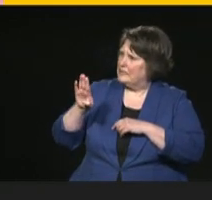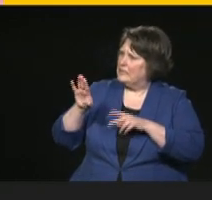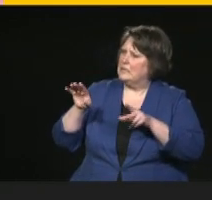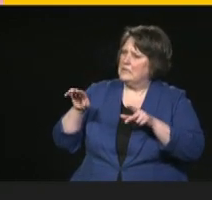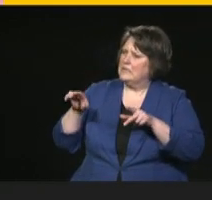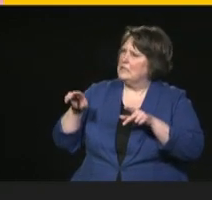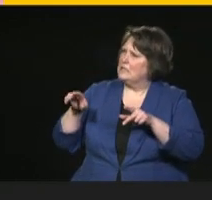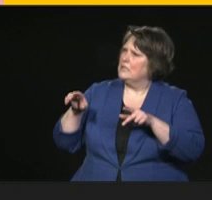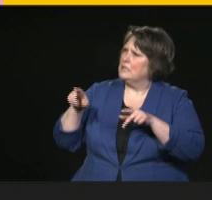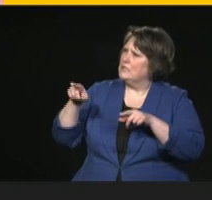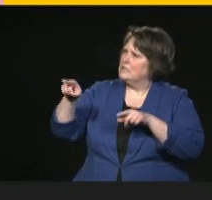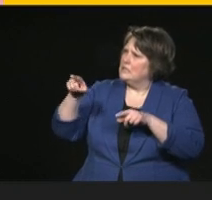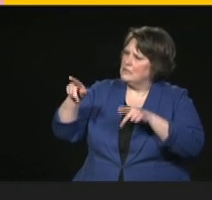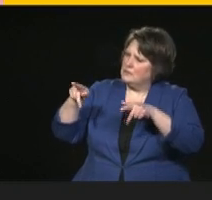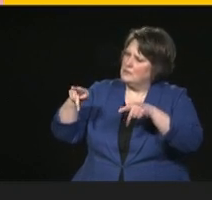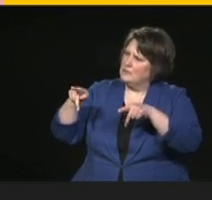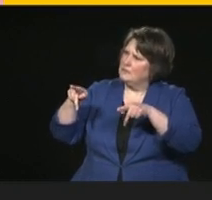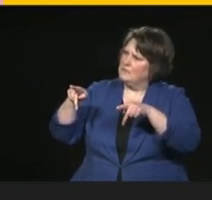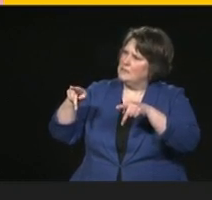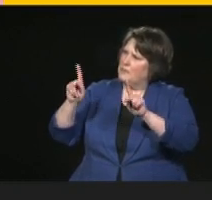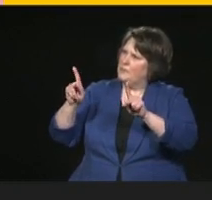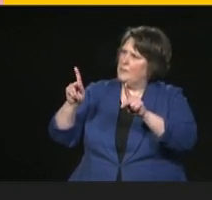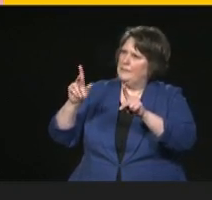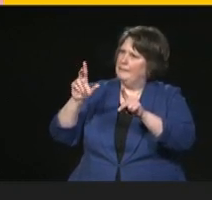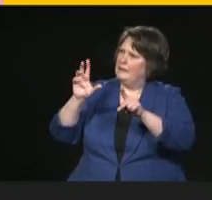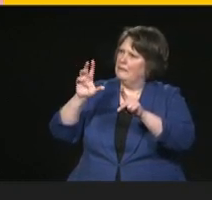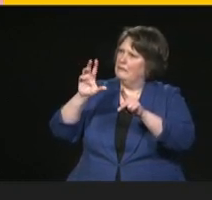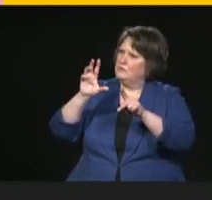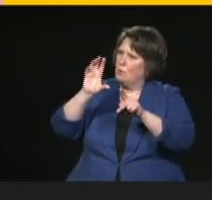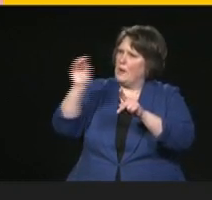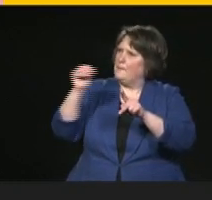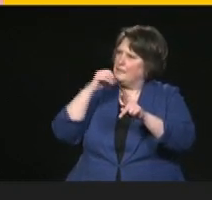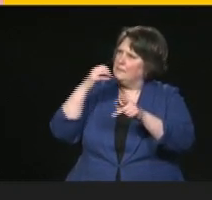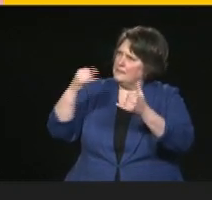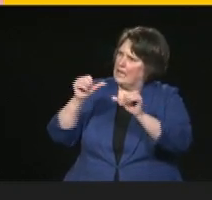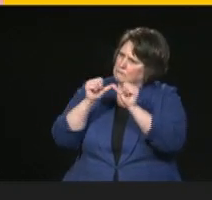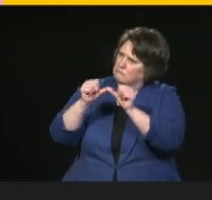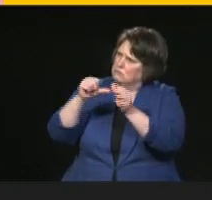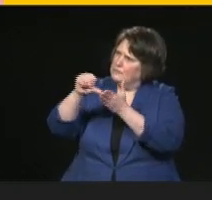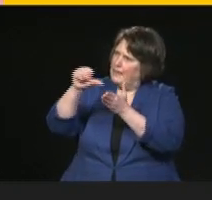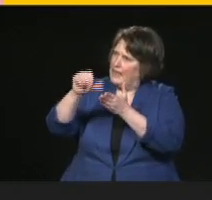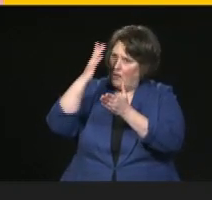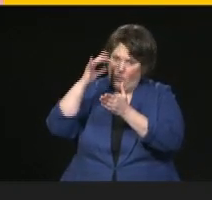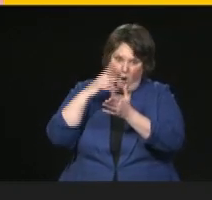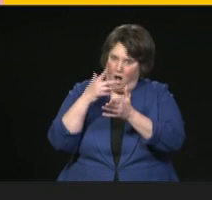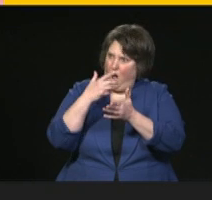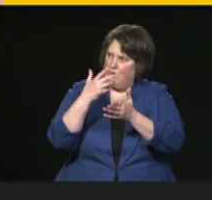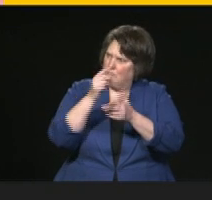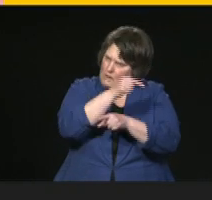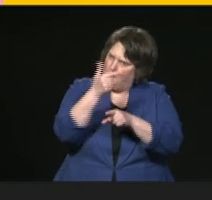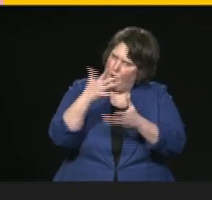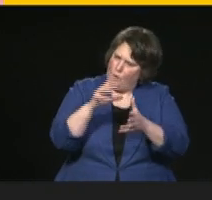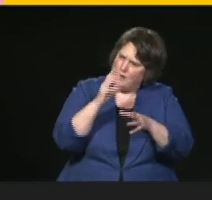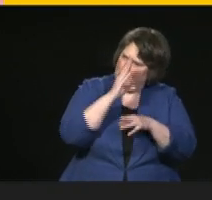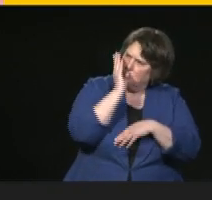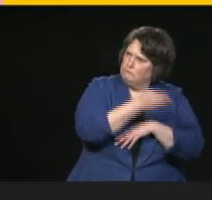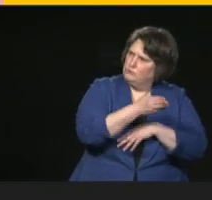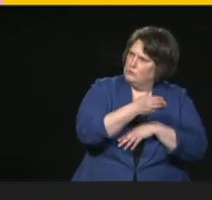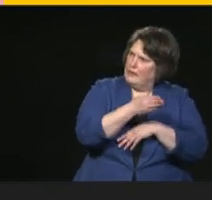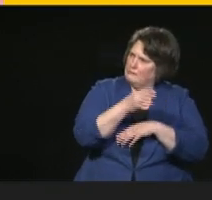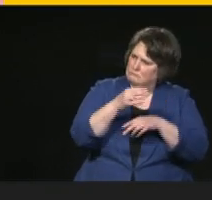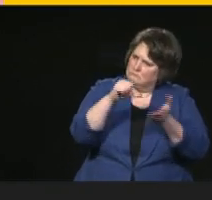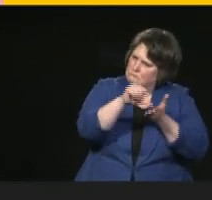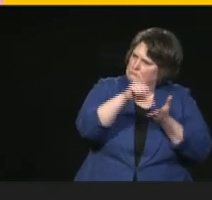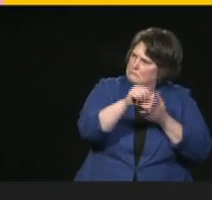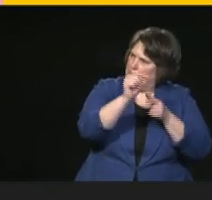to not lay them off, but keep paying their employees, and that Ottawa would give the money directly to these people who are still